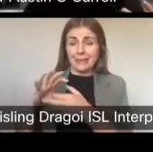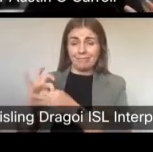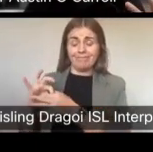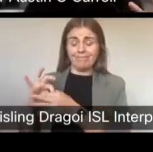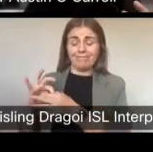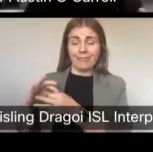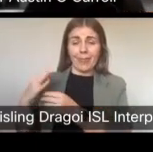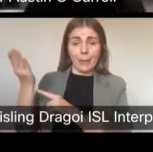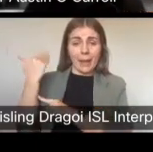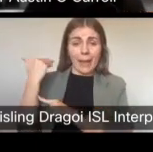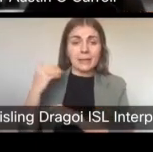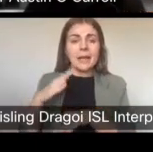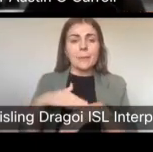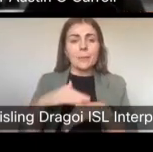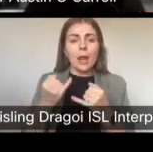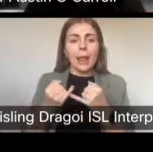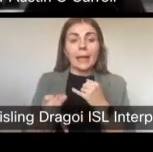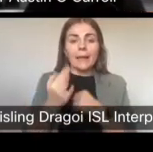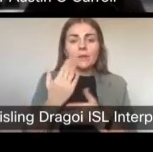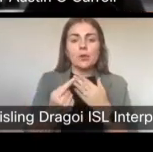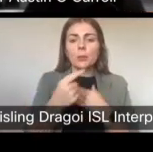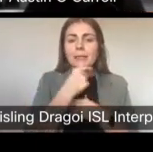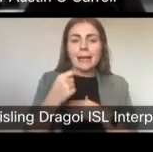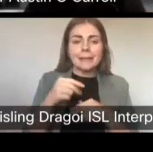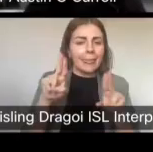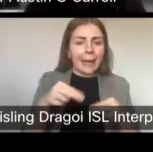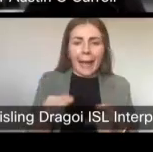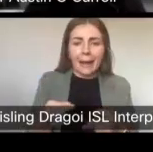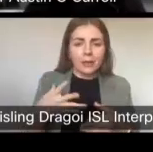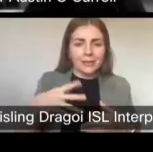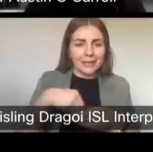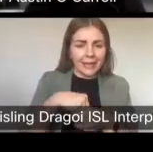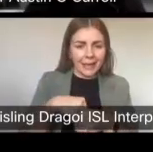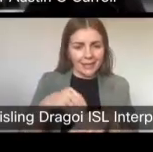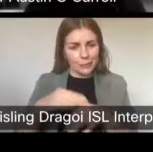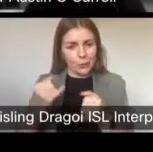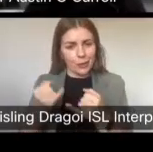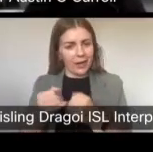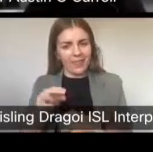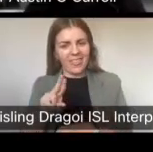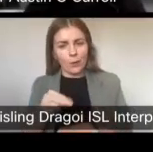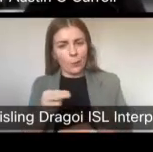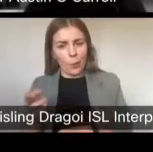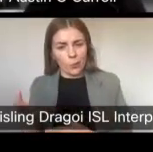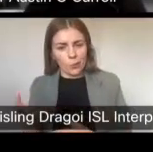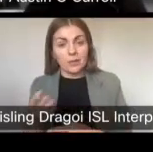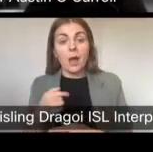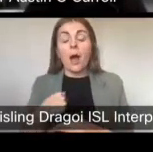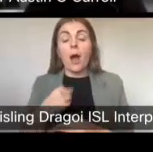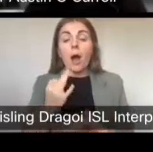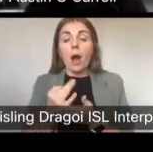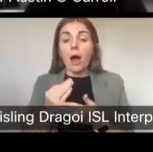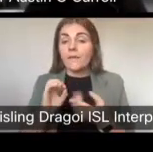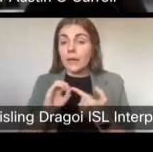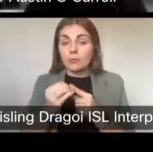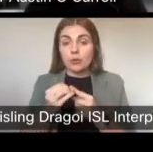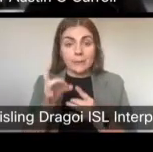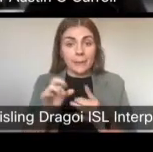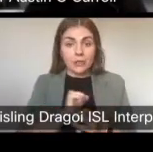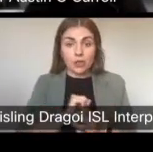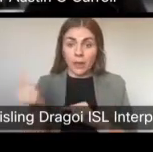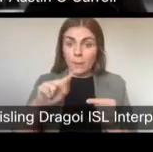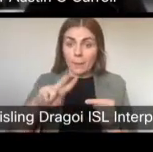someone says they can't engage, you just stick with them. Often the time I'm trying to do is get them to come back to the next visit. So sometimes I'll give